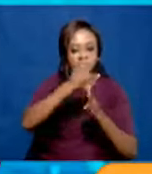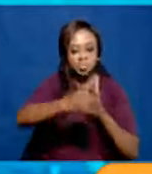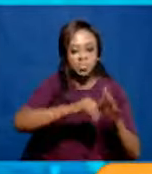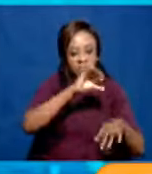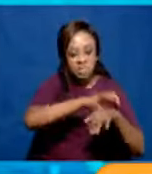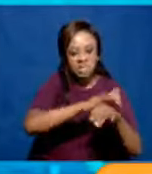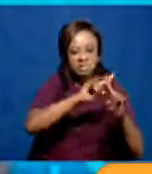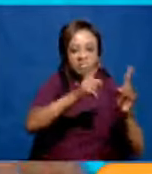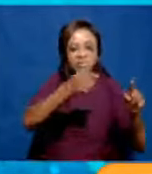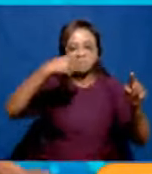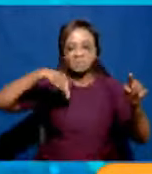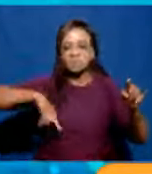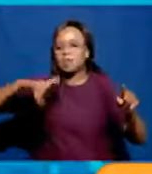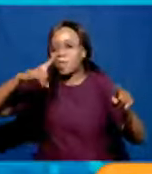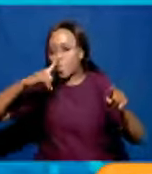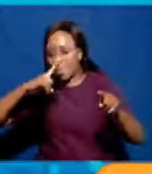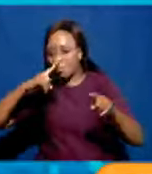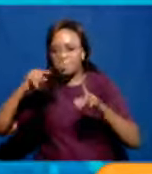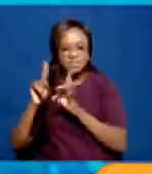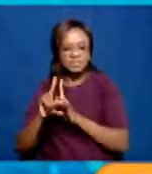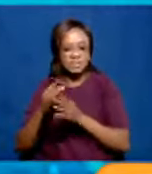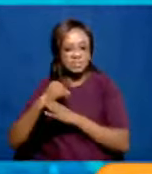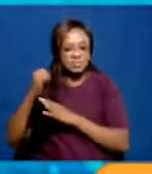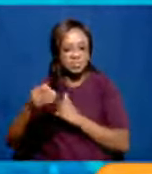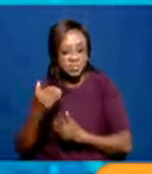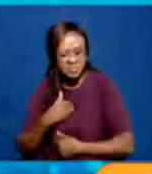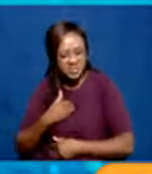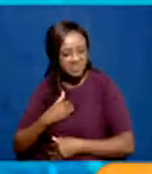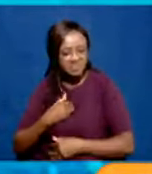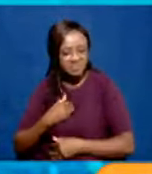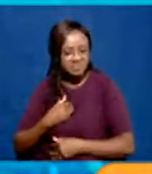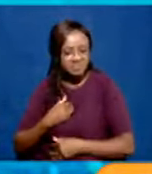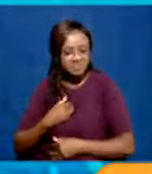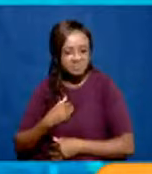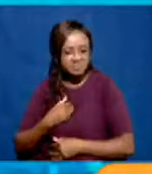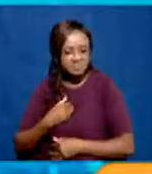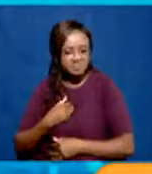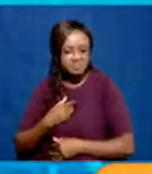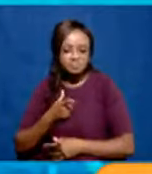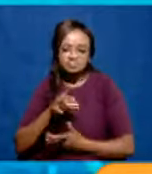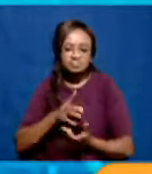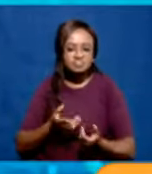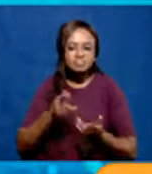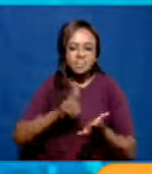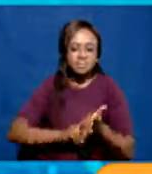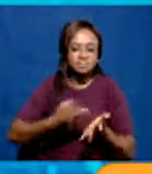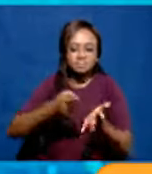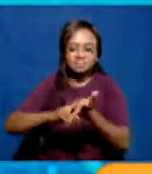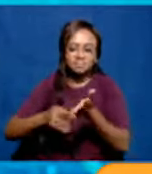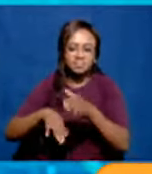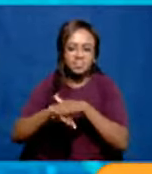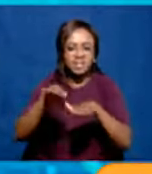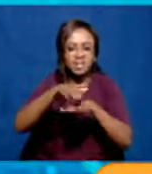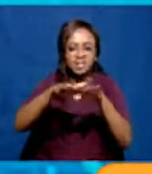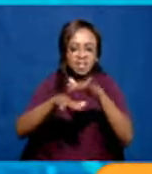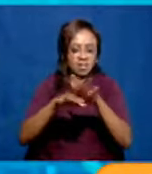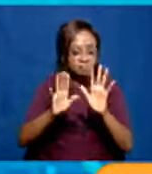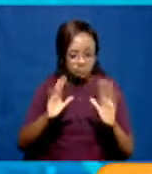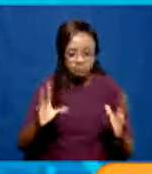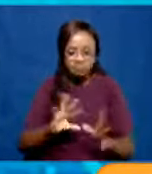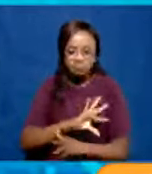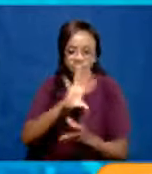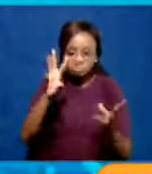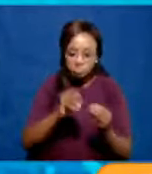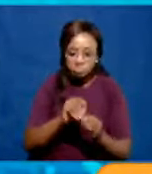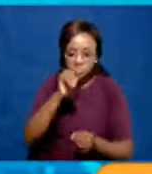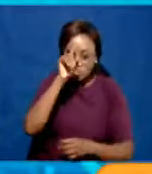and again, the parent also has got cover, so this child also has cover. That duplication is what has been gotten rid of. So now there'll be one standard package for everybody, but